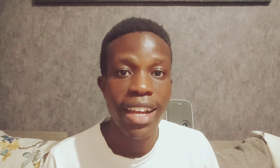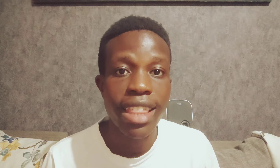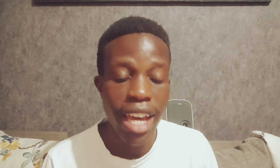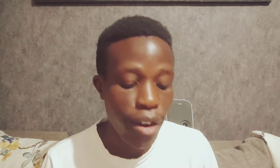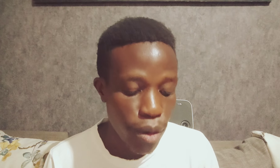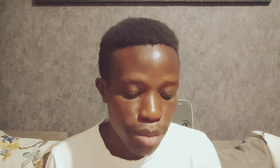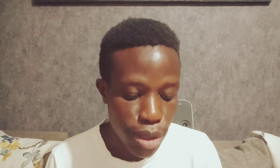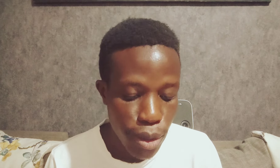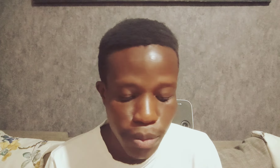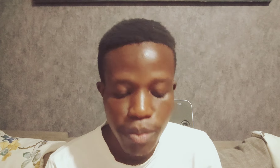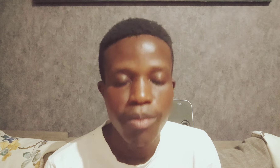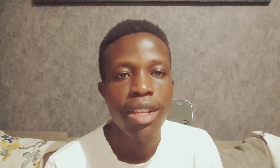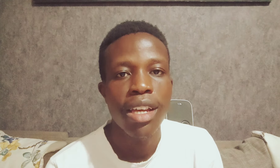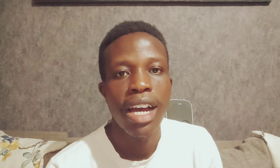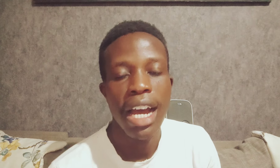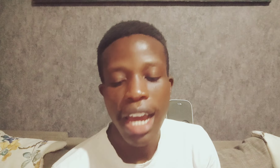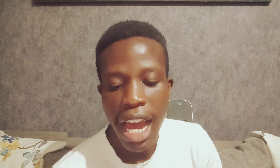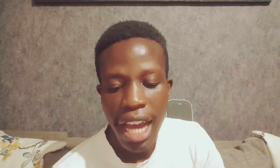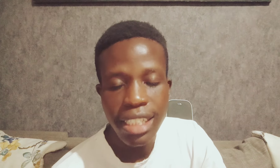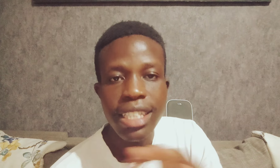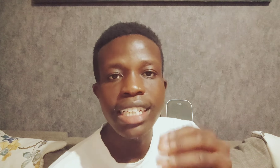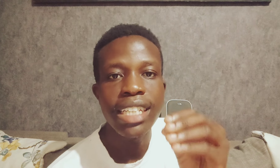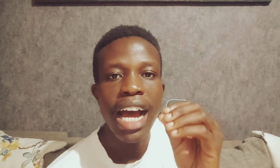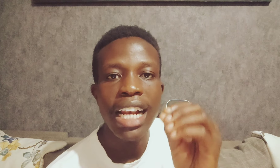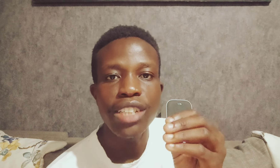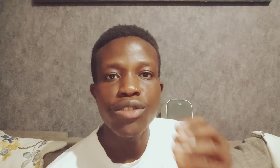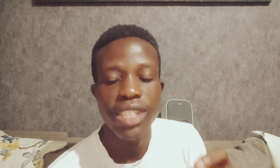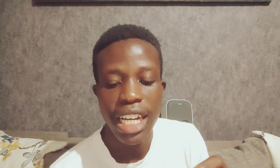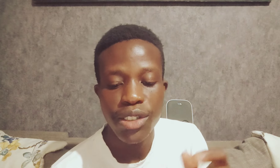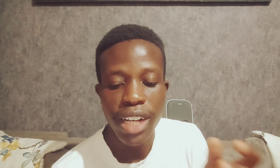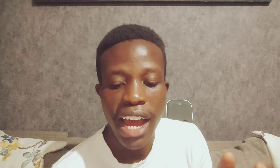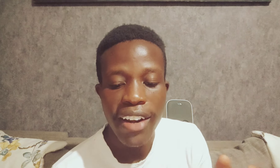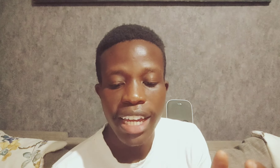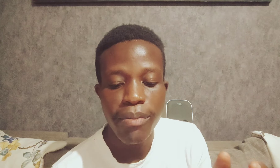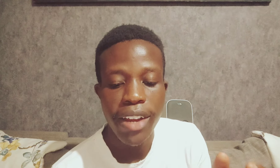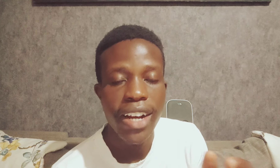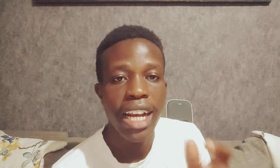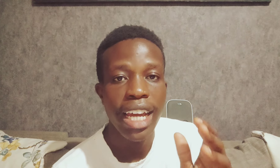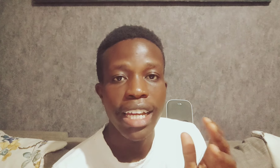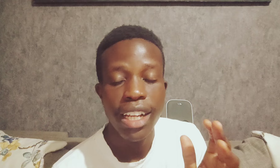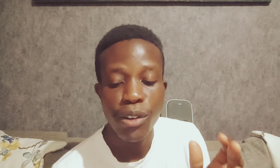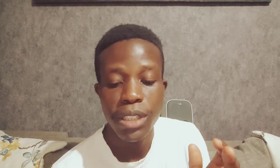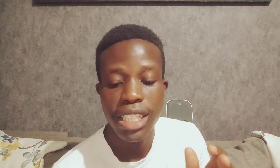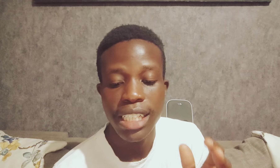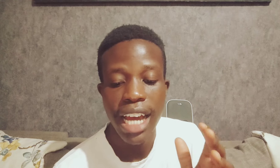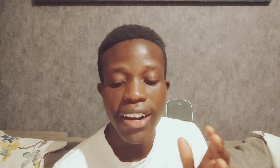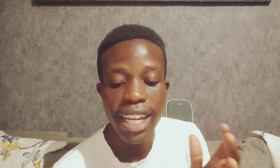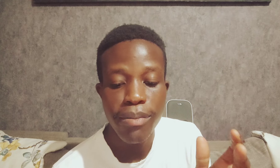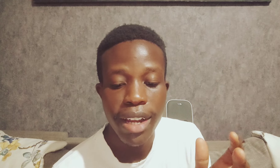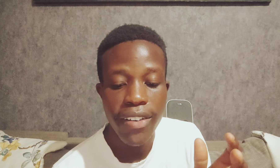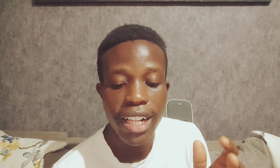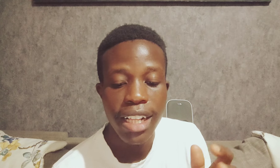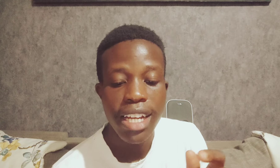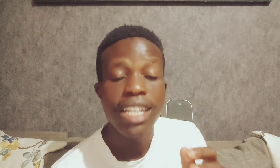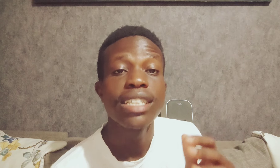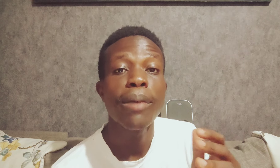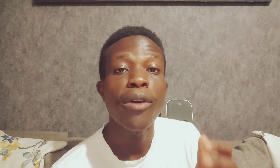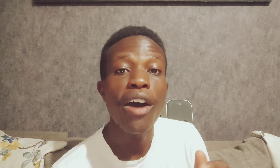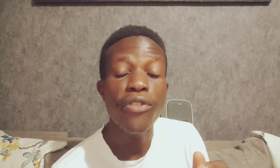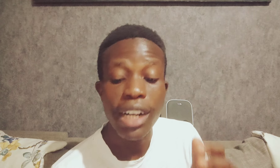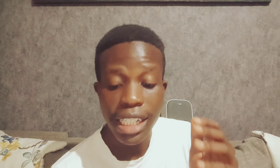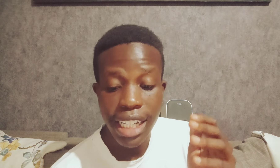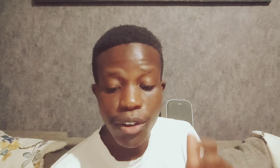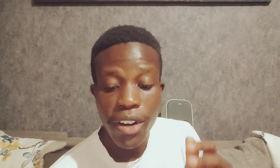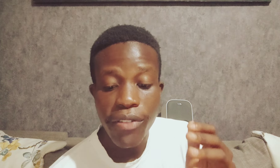people are in their homes. So I just did a little research on Hurricane Beryl, and I noticed that Hurricane Beryl is